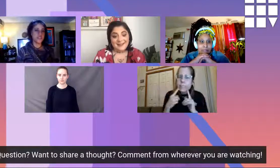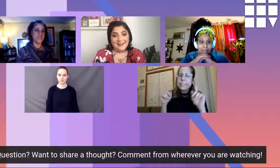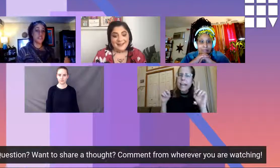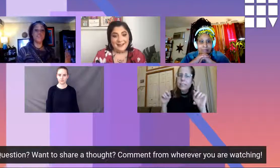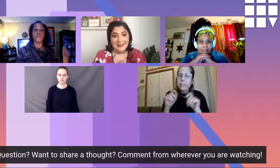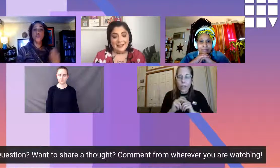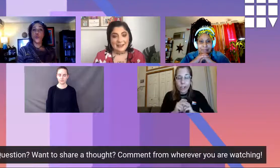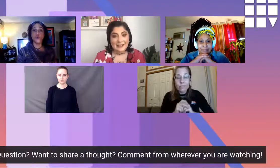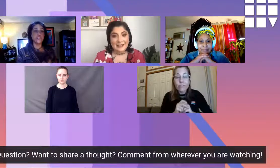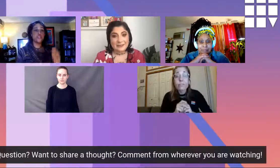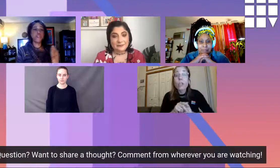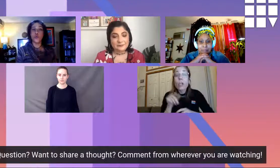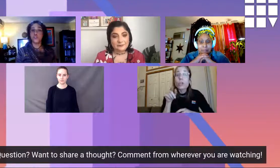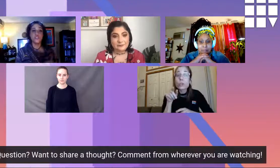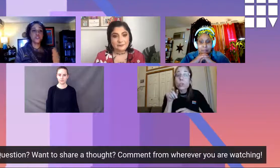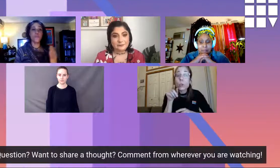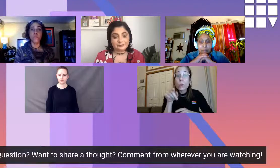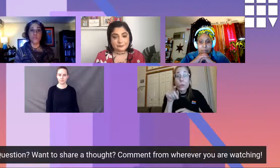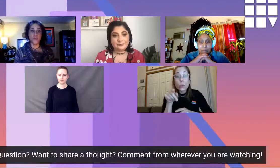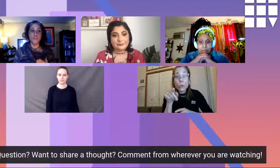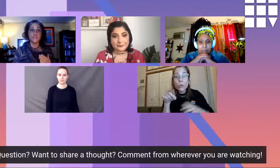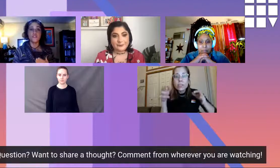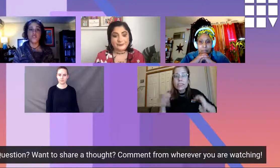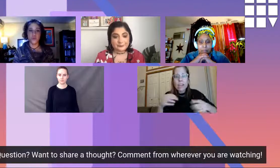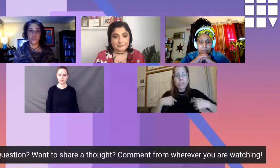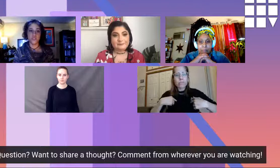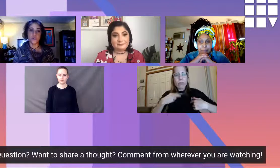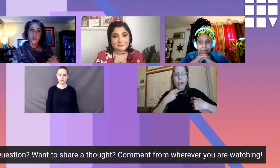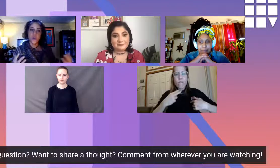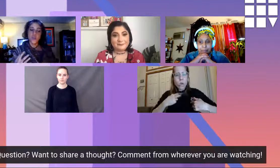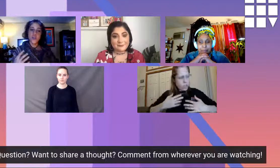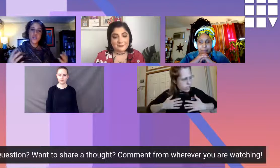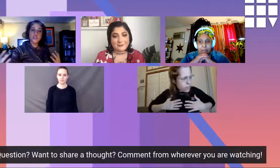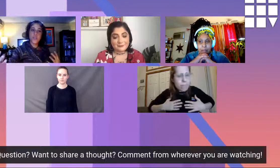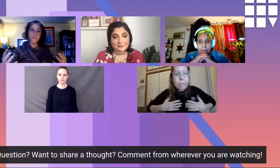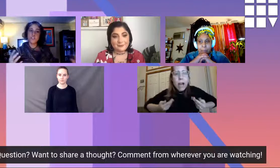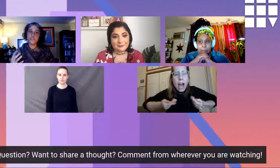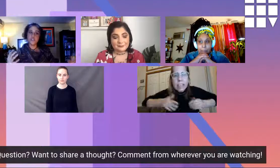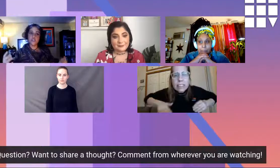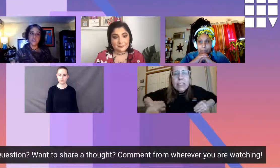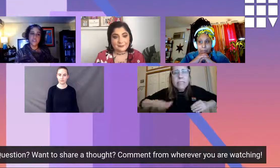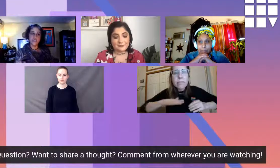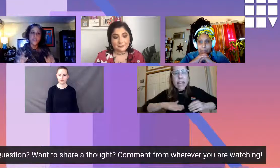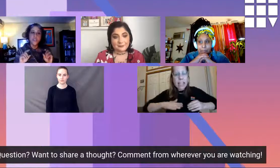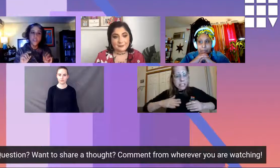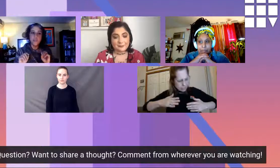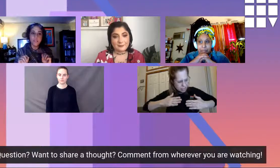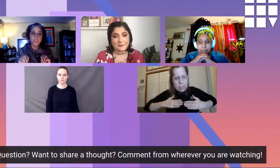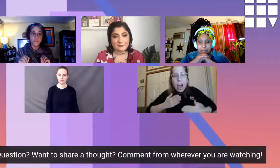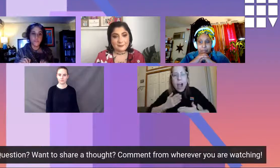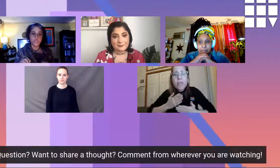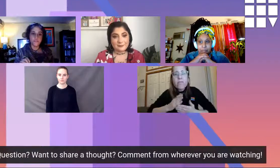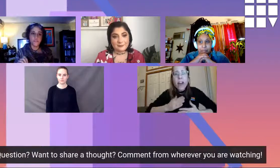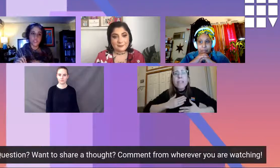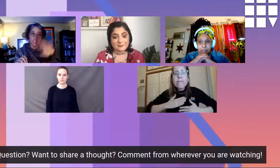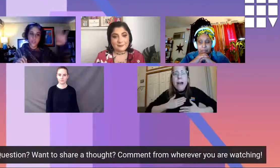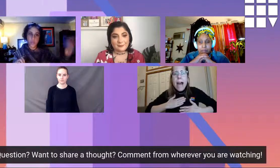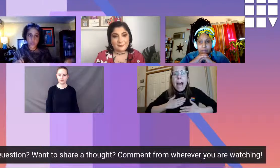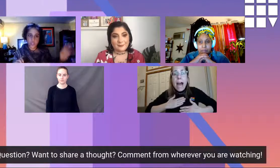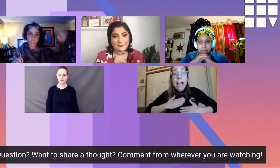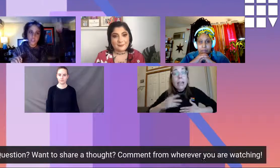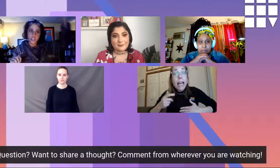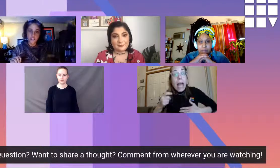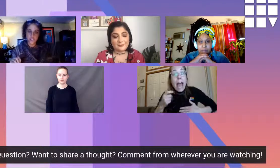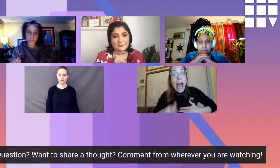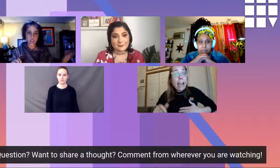into the space that is yours, that is your birthright, that is yours, what has that pushback looked like? And I'm asking specifically, and Leah, I